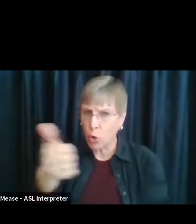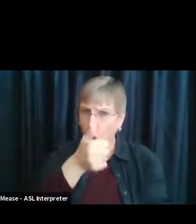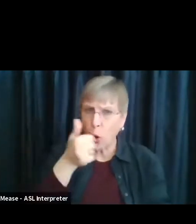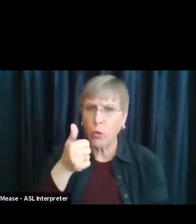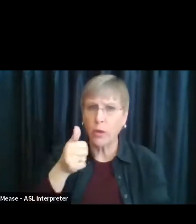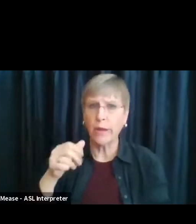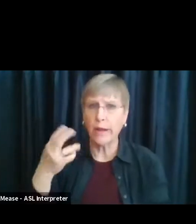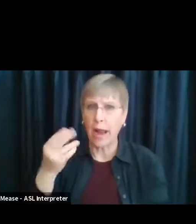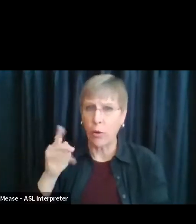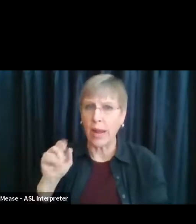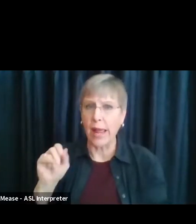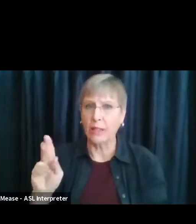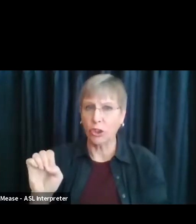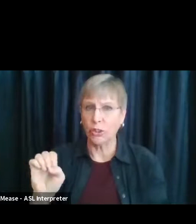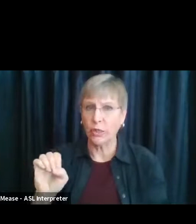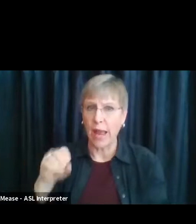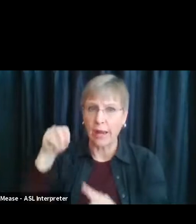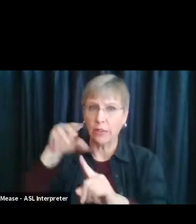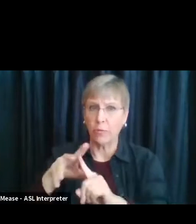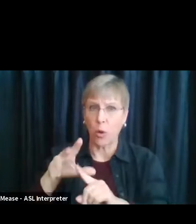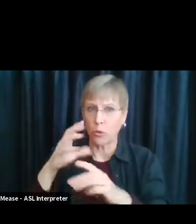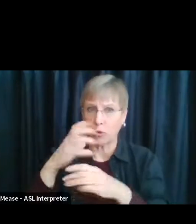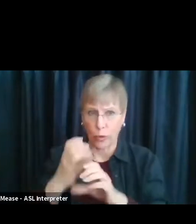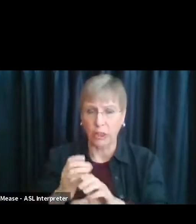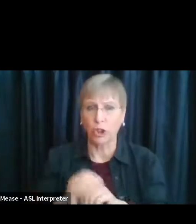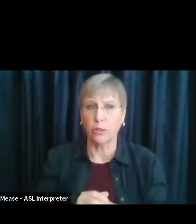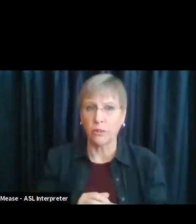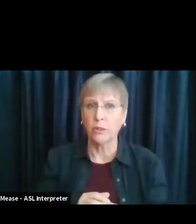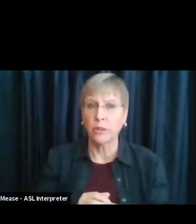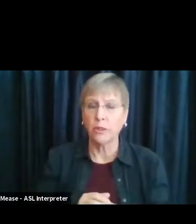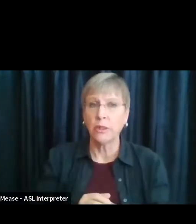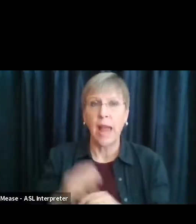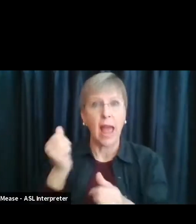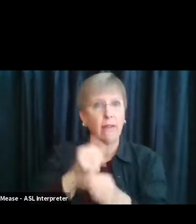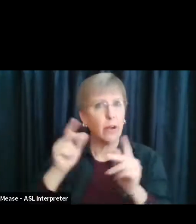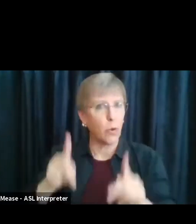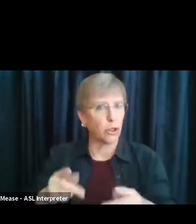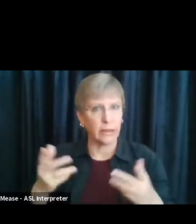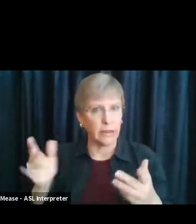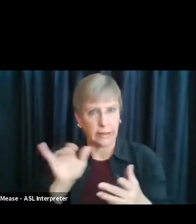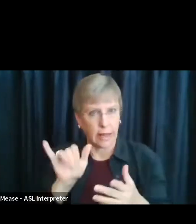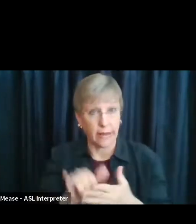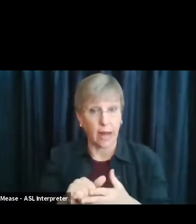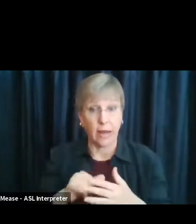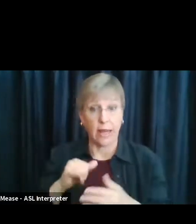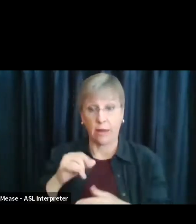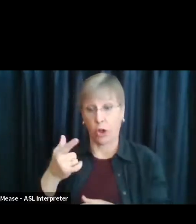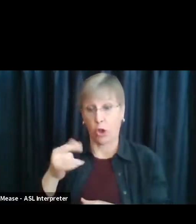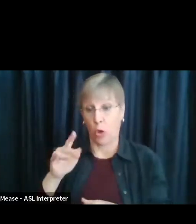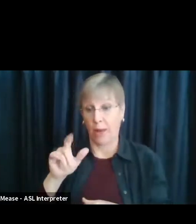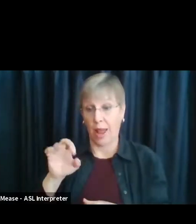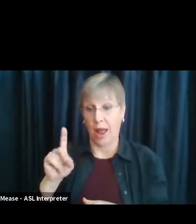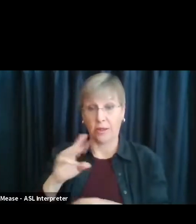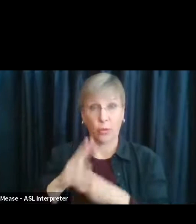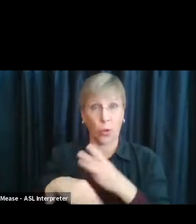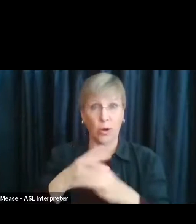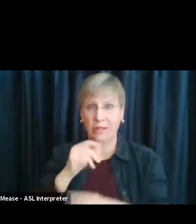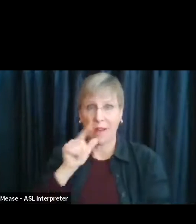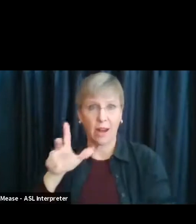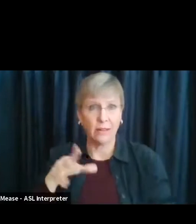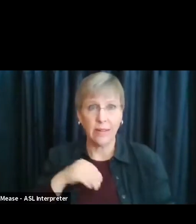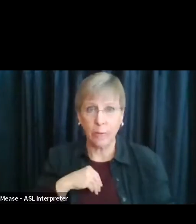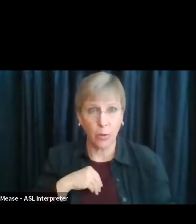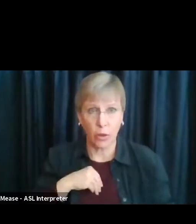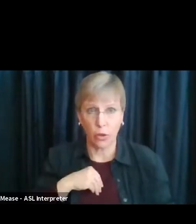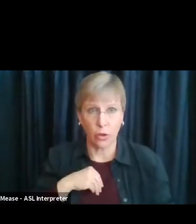be exposed to creation. Everyone is. I mean, in a globalized world, it's not acceptable